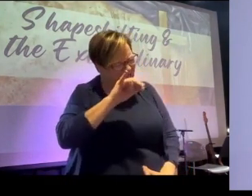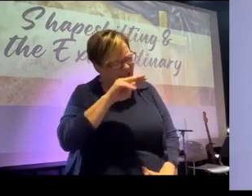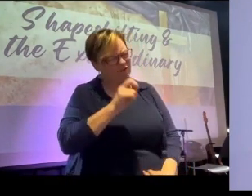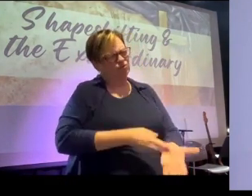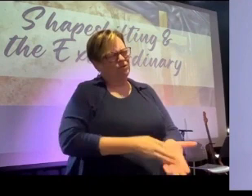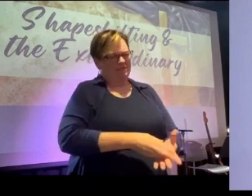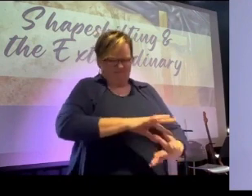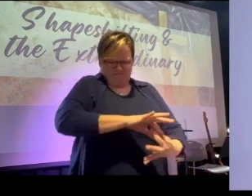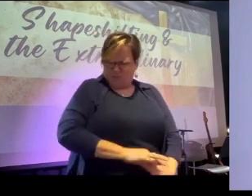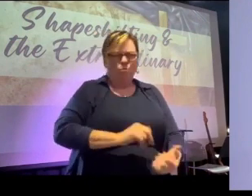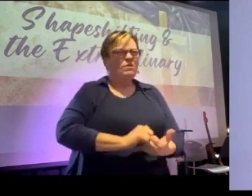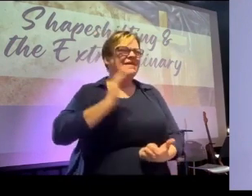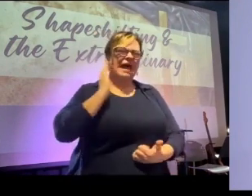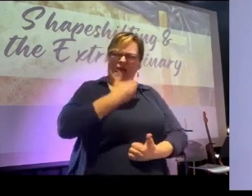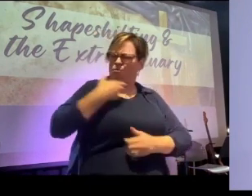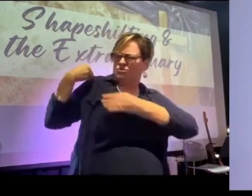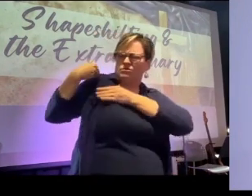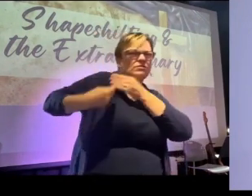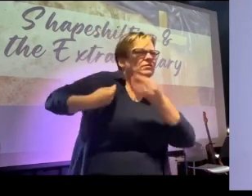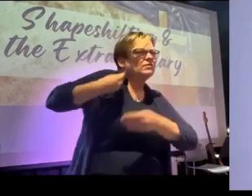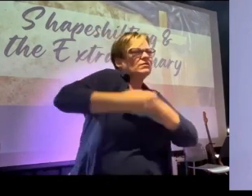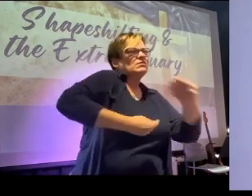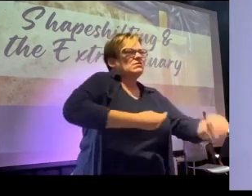ancestor. Holiness.